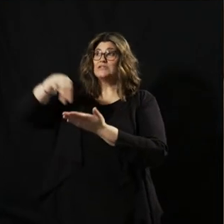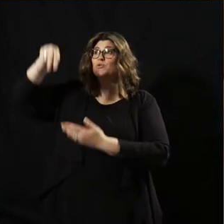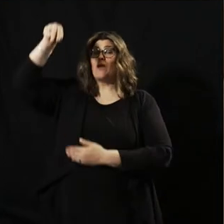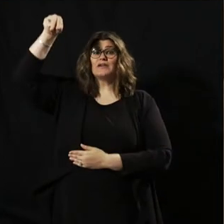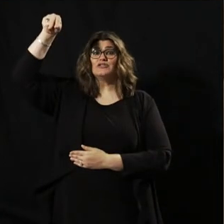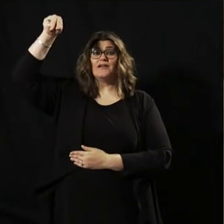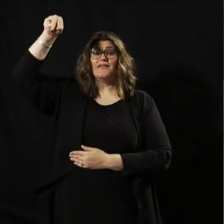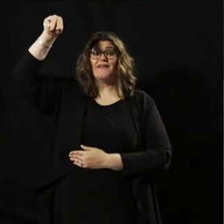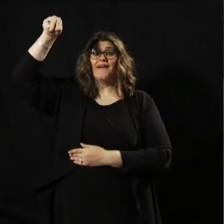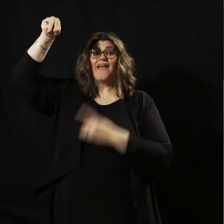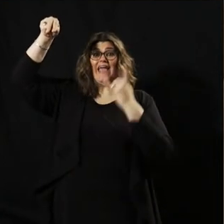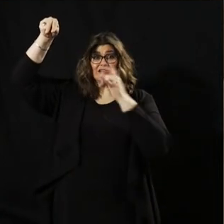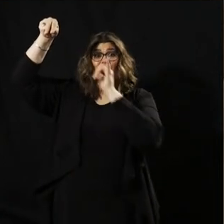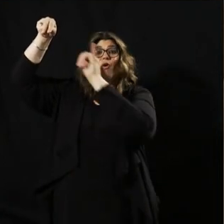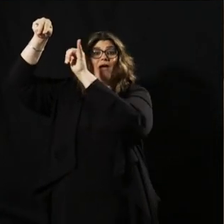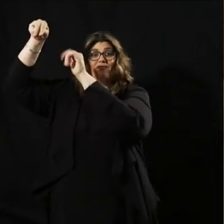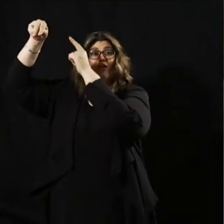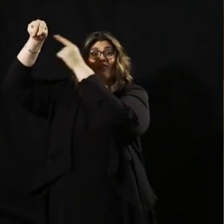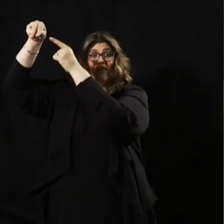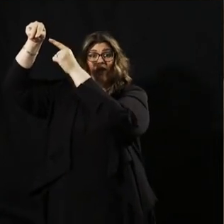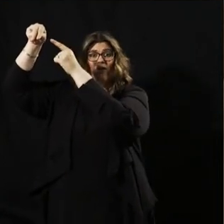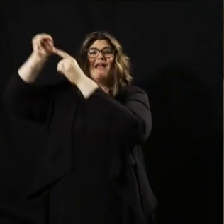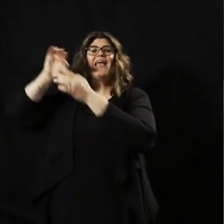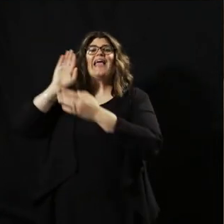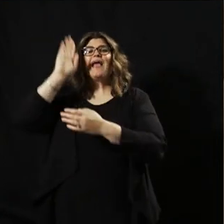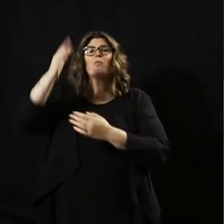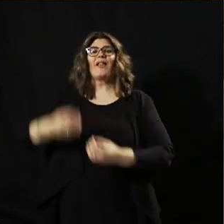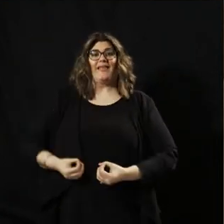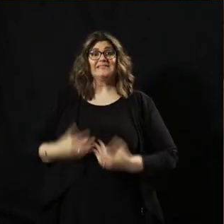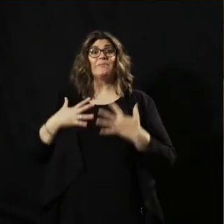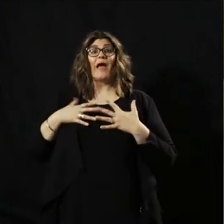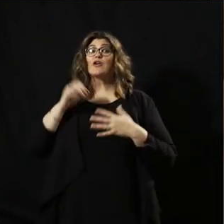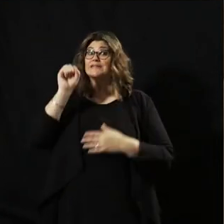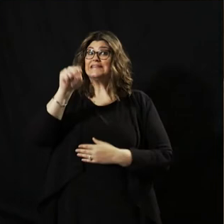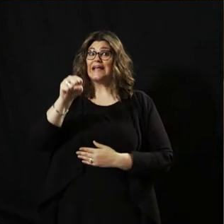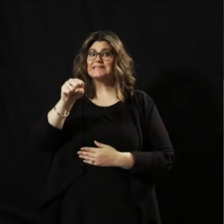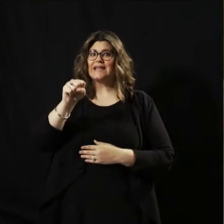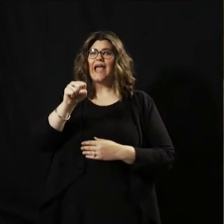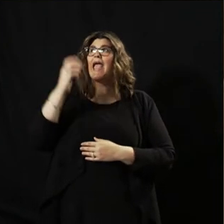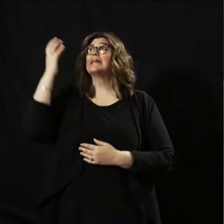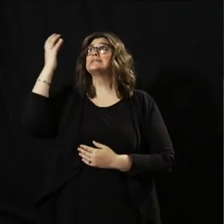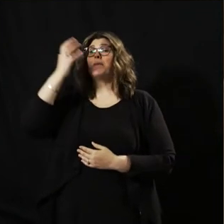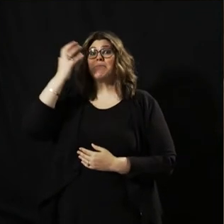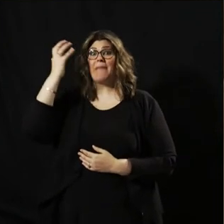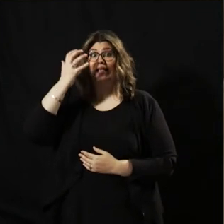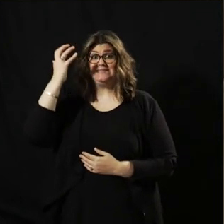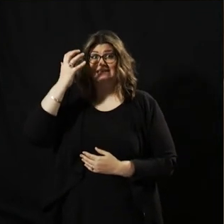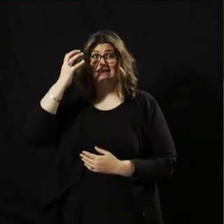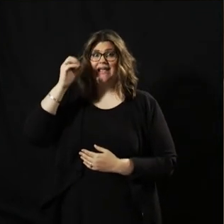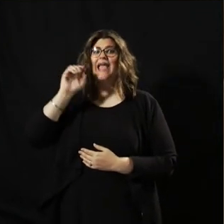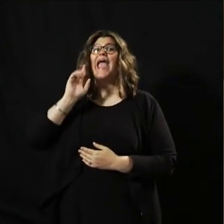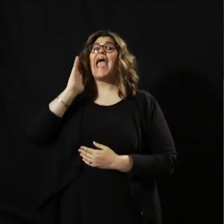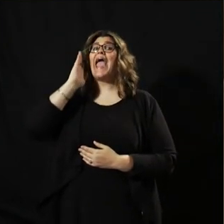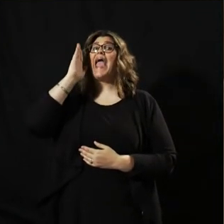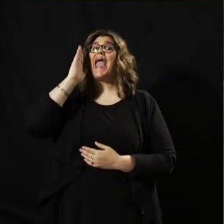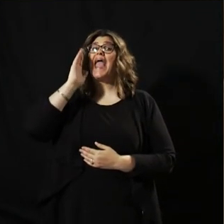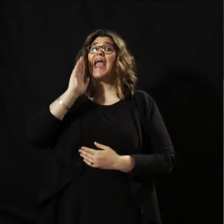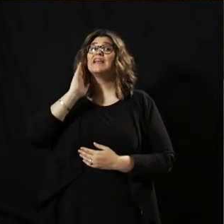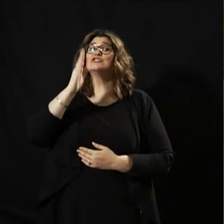amaze or even to inspire, though it is amazing and it should